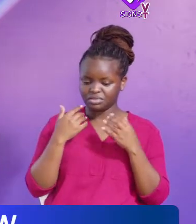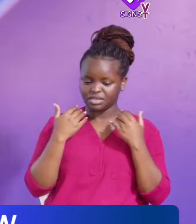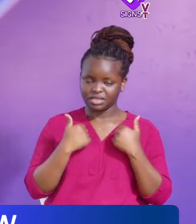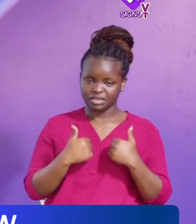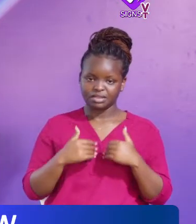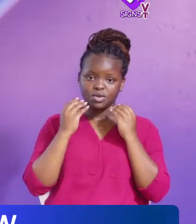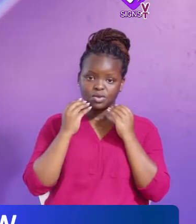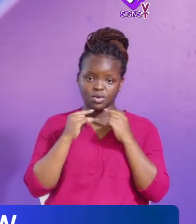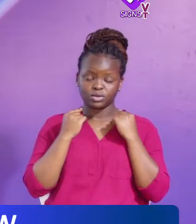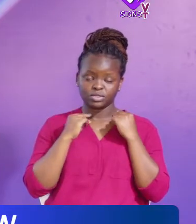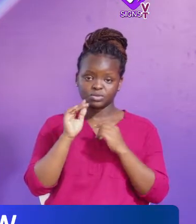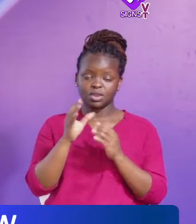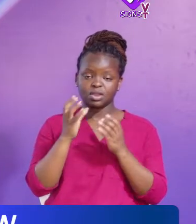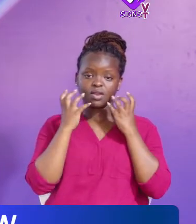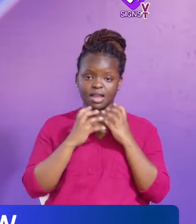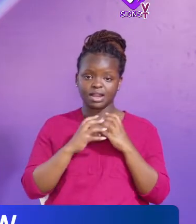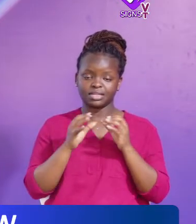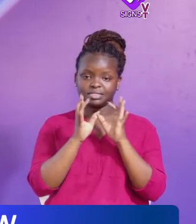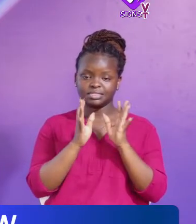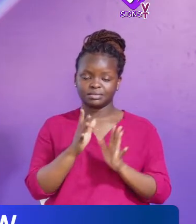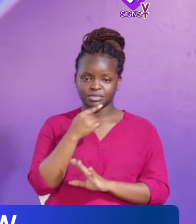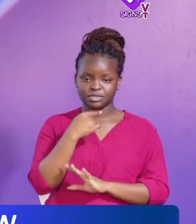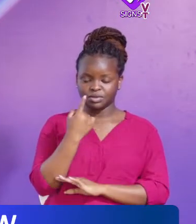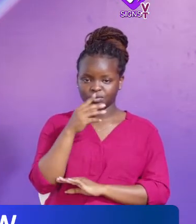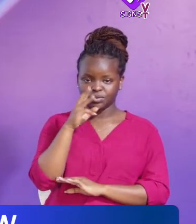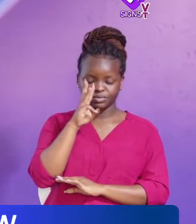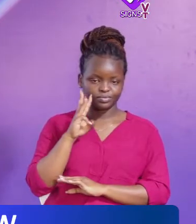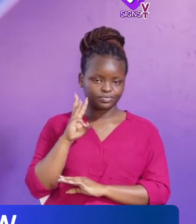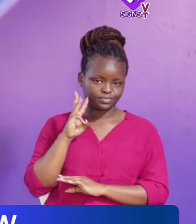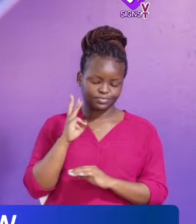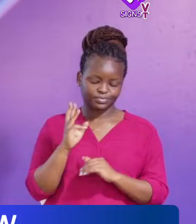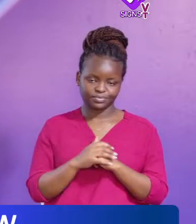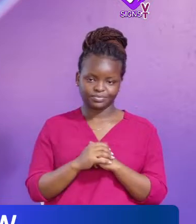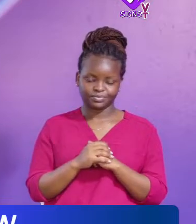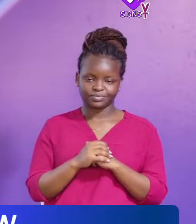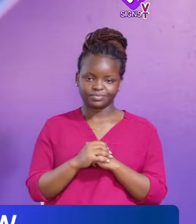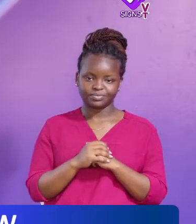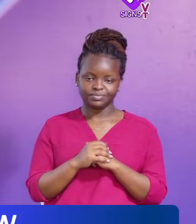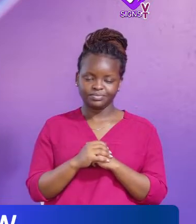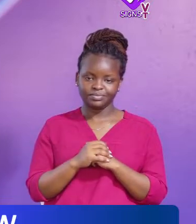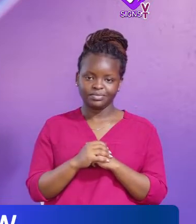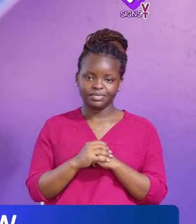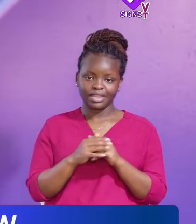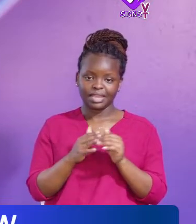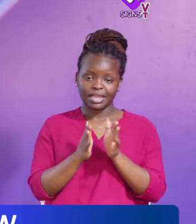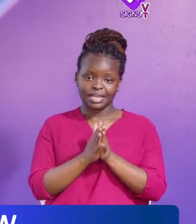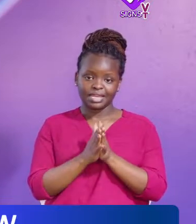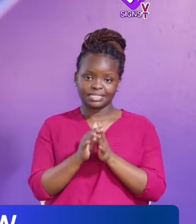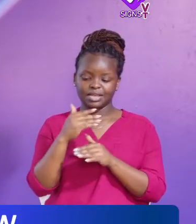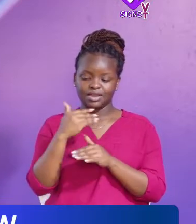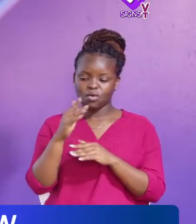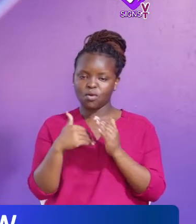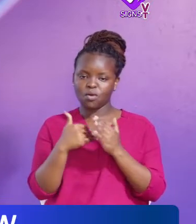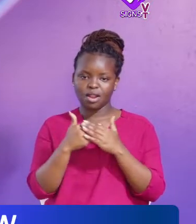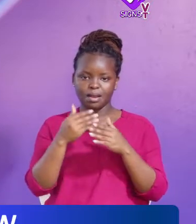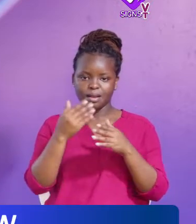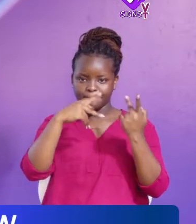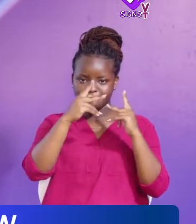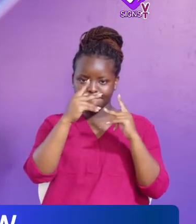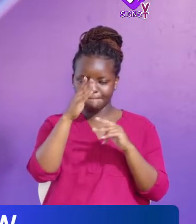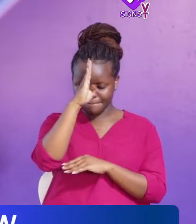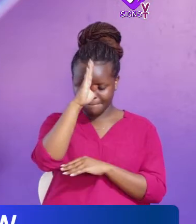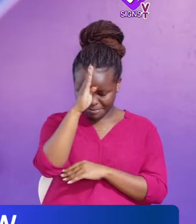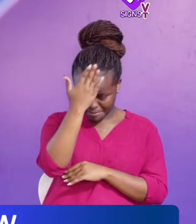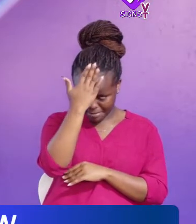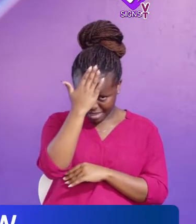Alan Habata, and the sign language interpreter has been Mary Louisa Wanja, and every other Monday it is Professor Fred